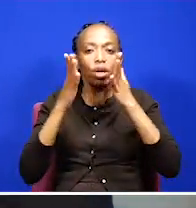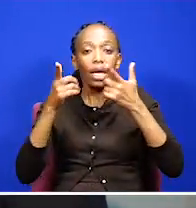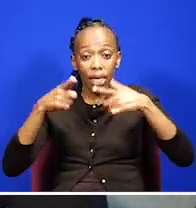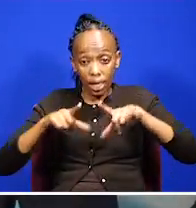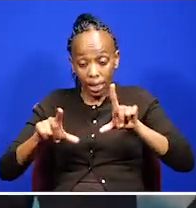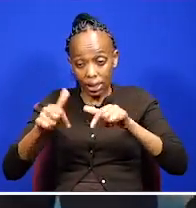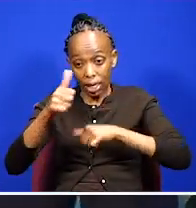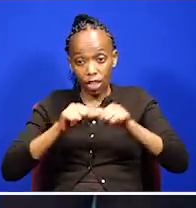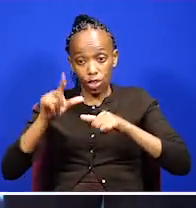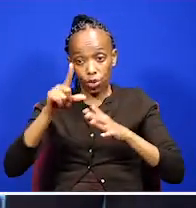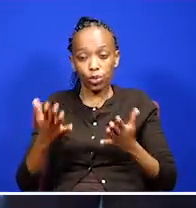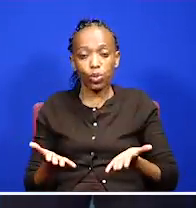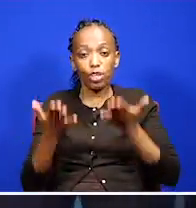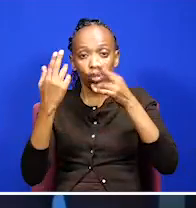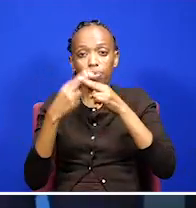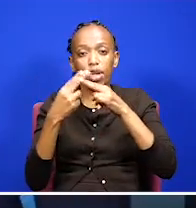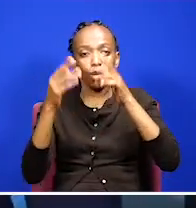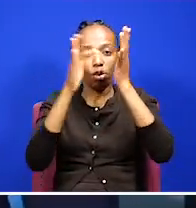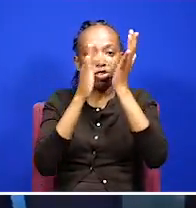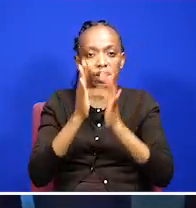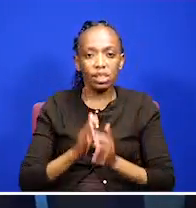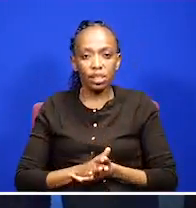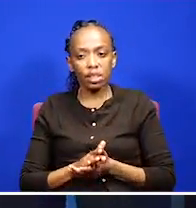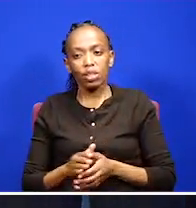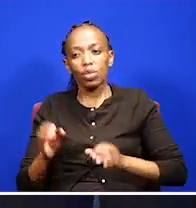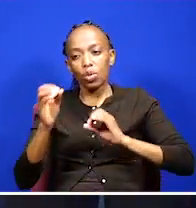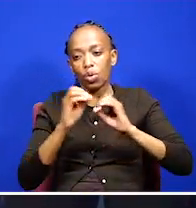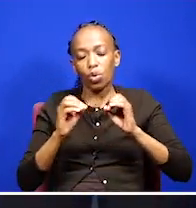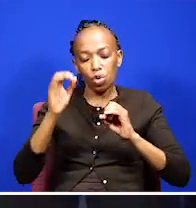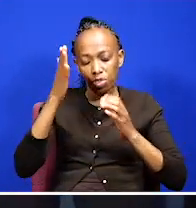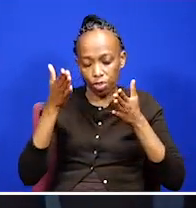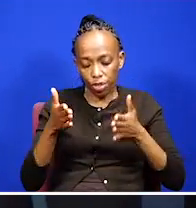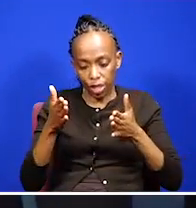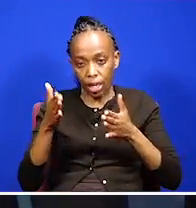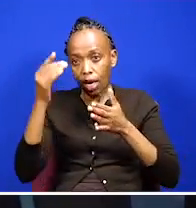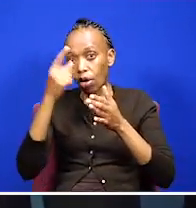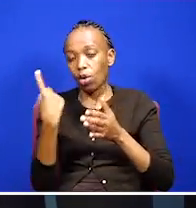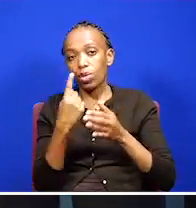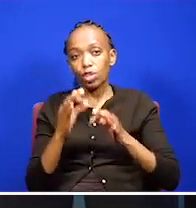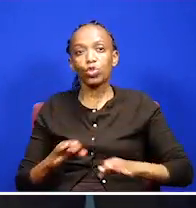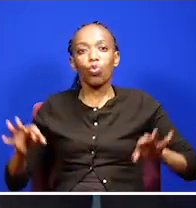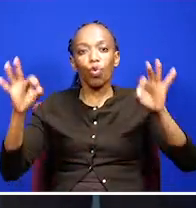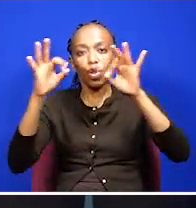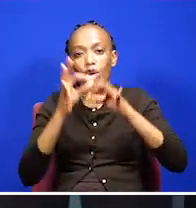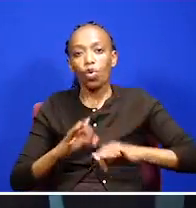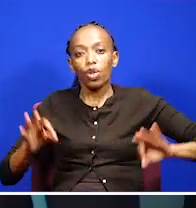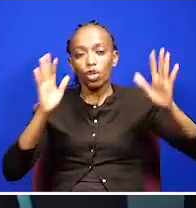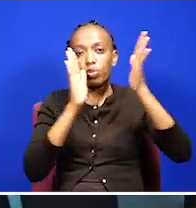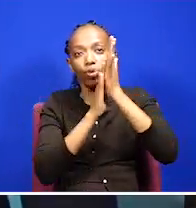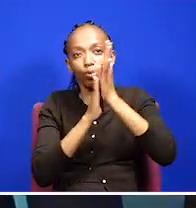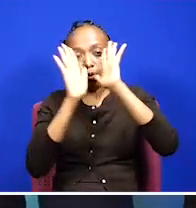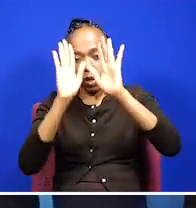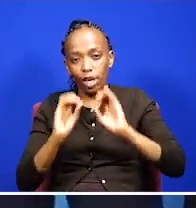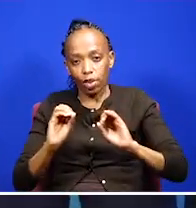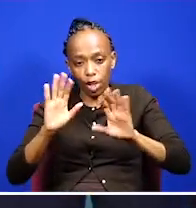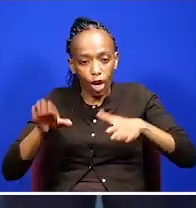your response be to lift up the name of Jesus. Oh, for he alone is worthy, worthy to be praised, regardless